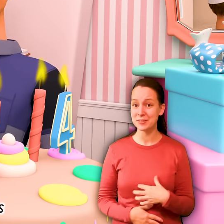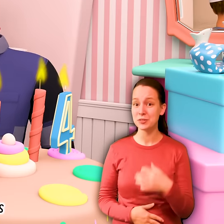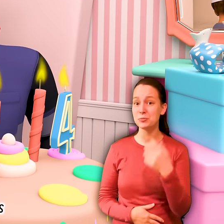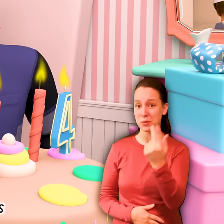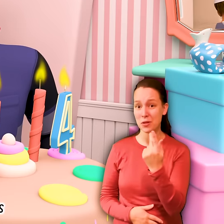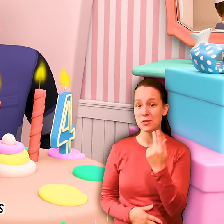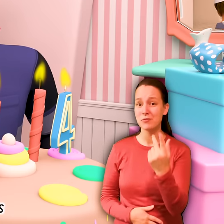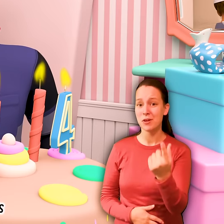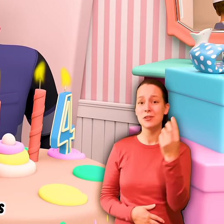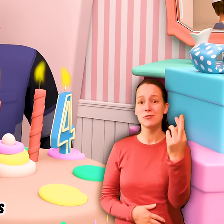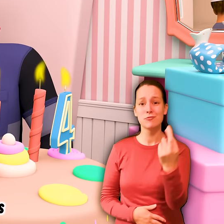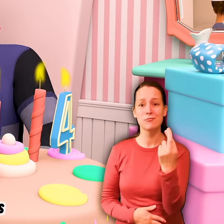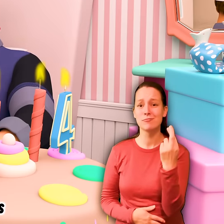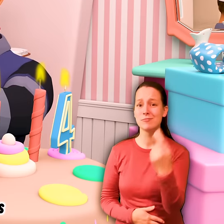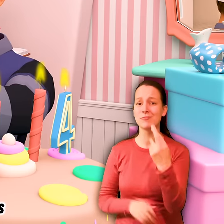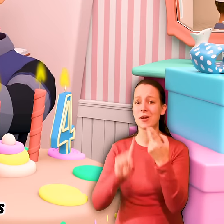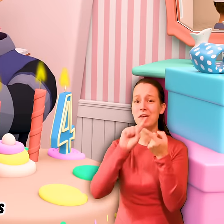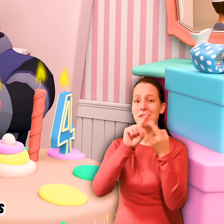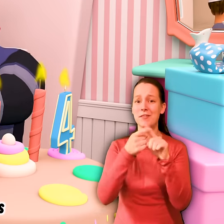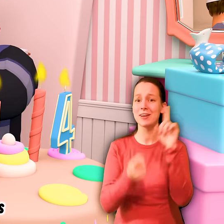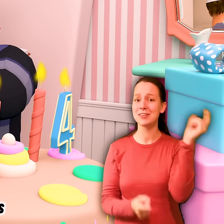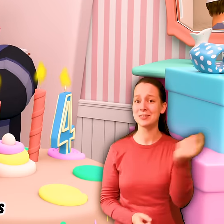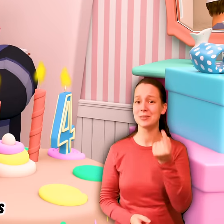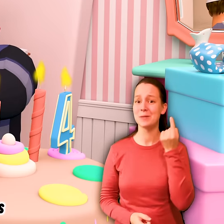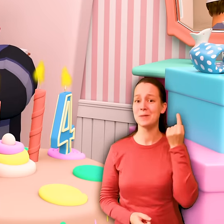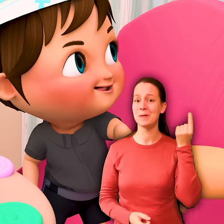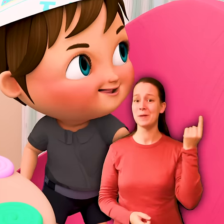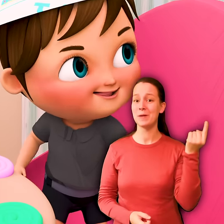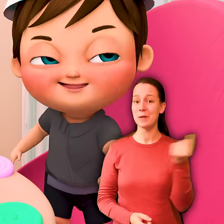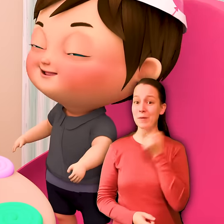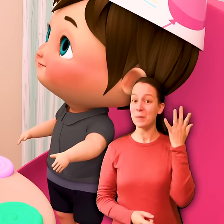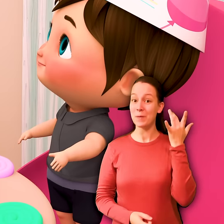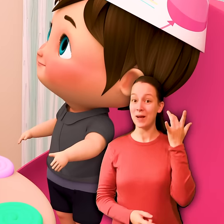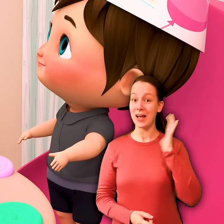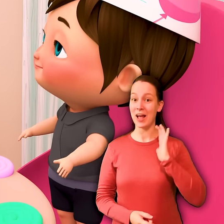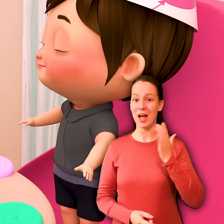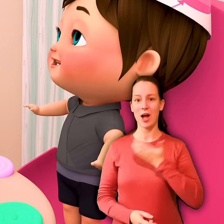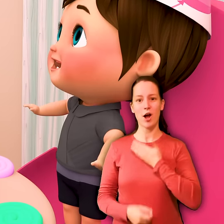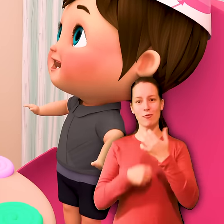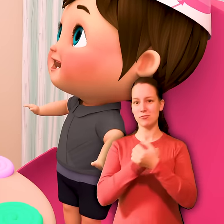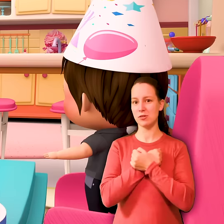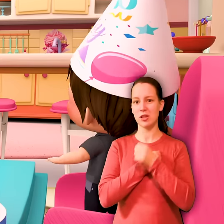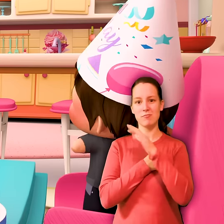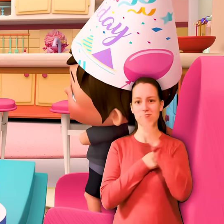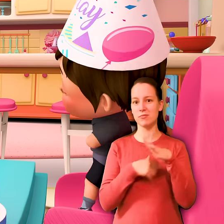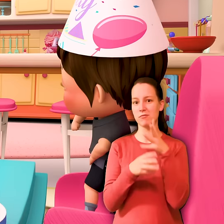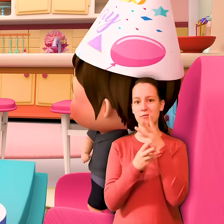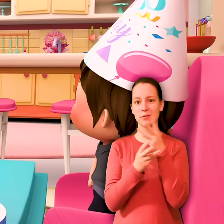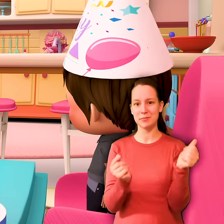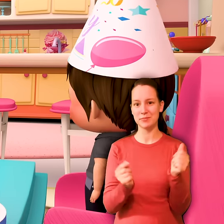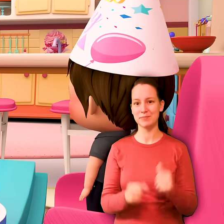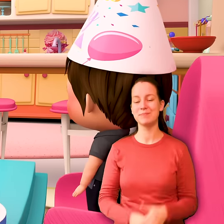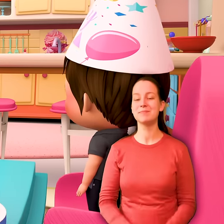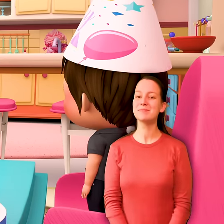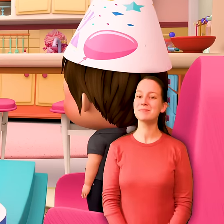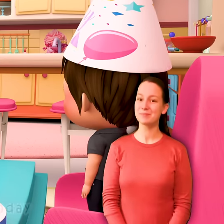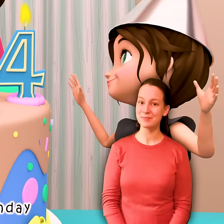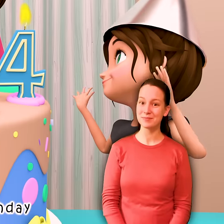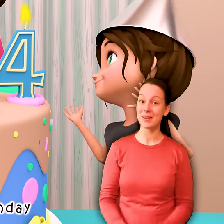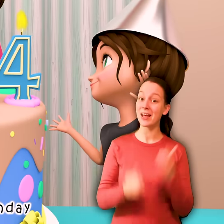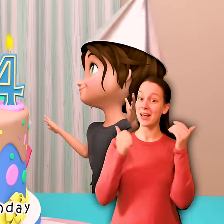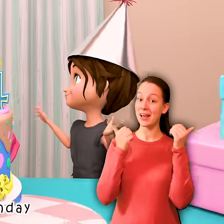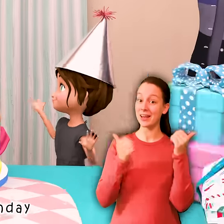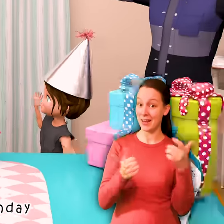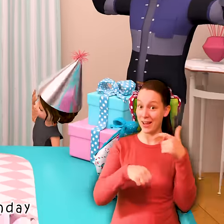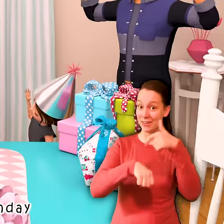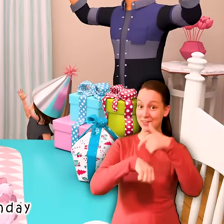i wish we will always be friends so our love never ends